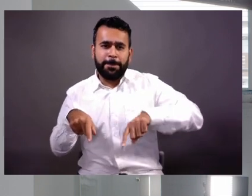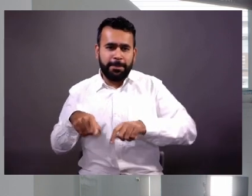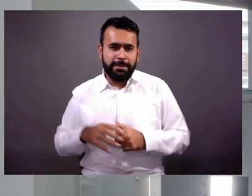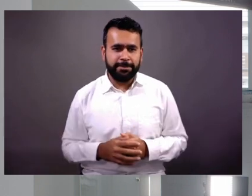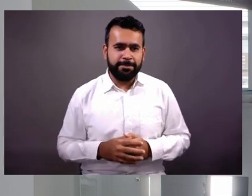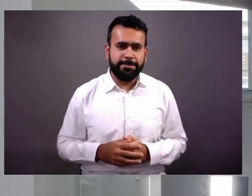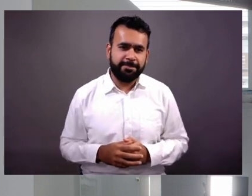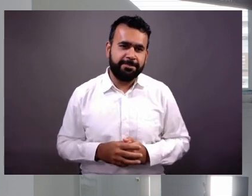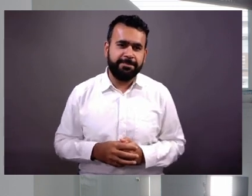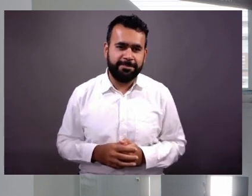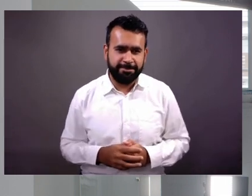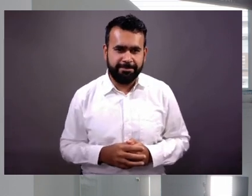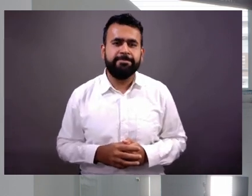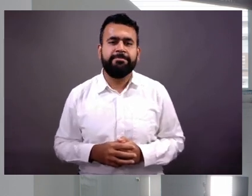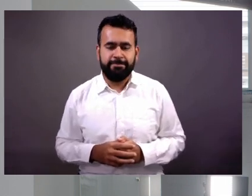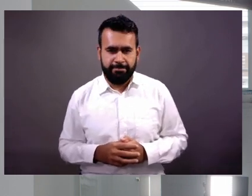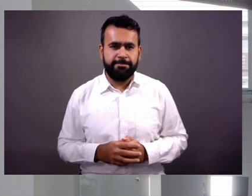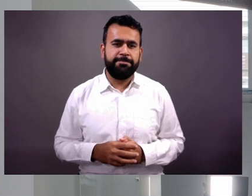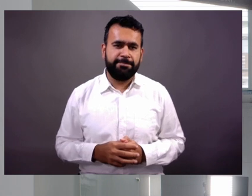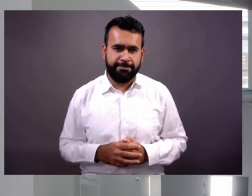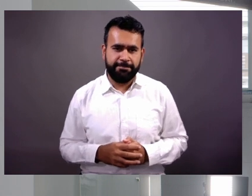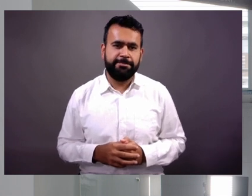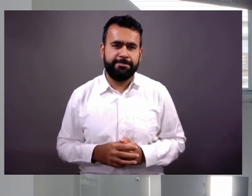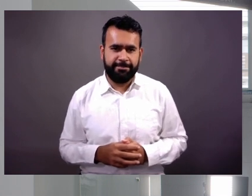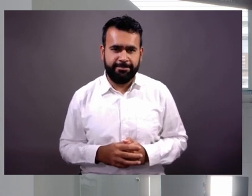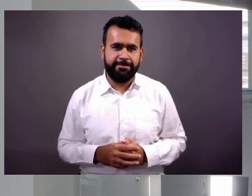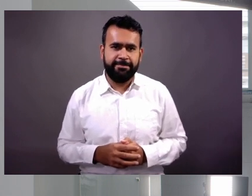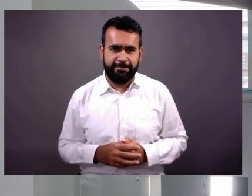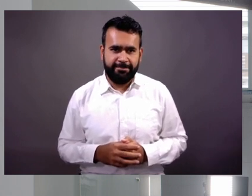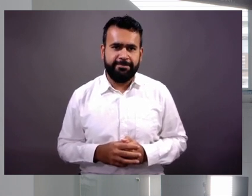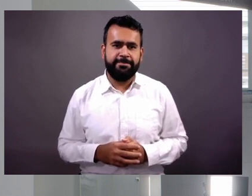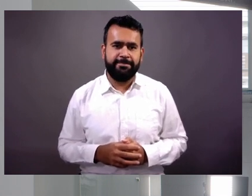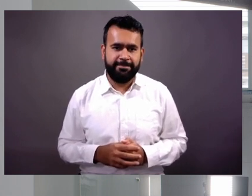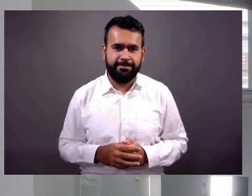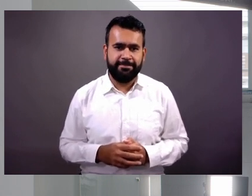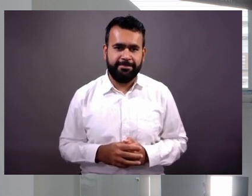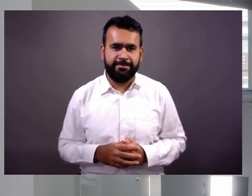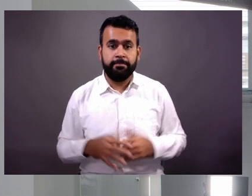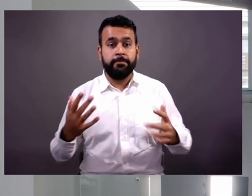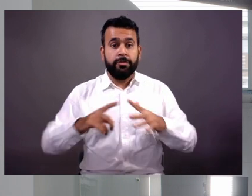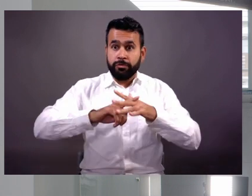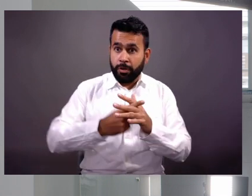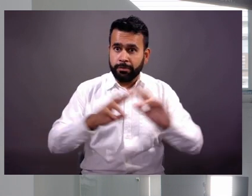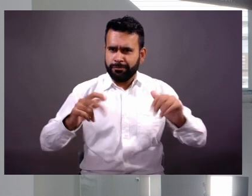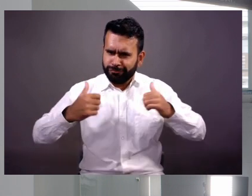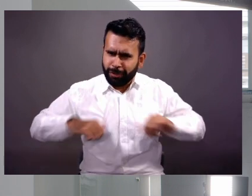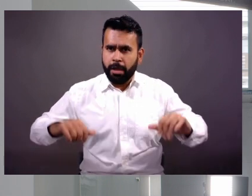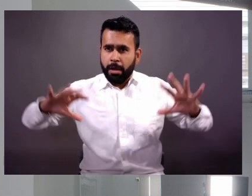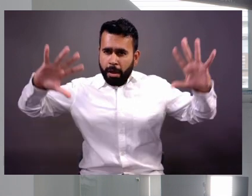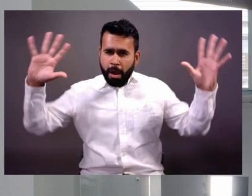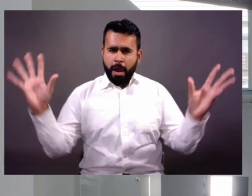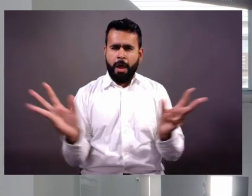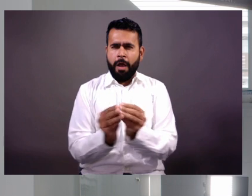1 and 2, 3 and 4, 5 and 6, 7 and 8. All right, let's cue music